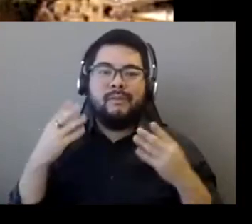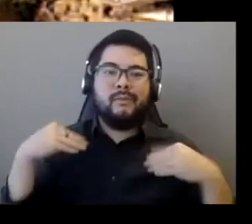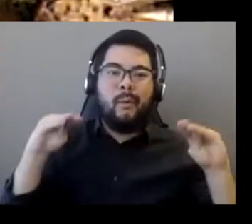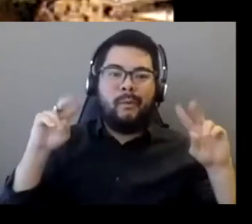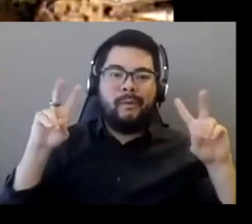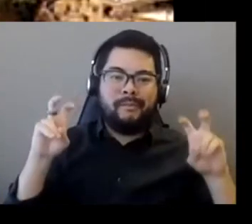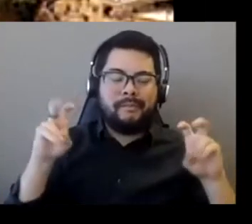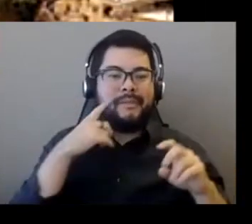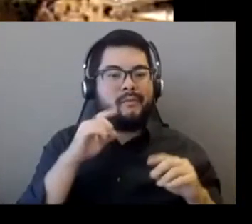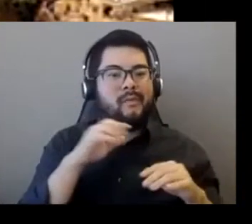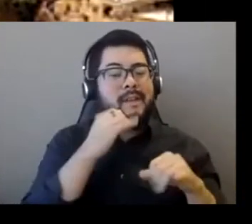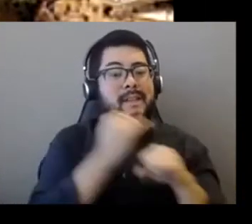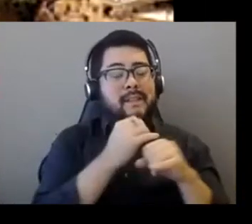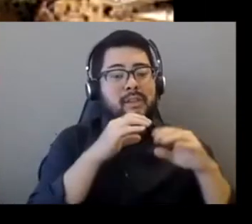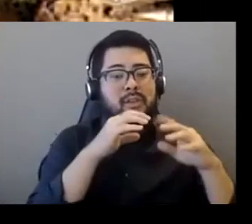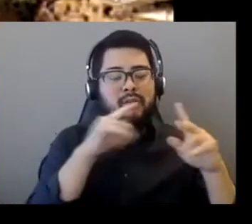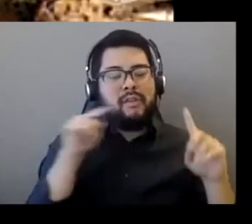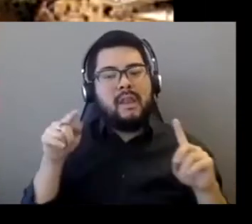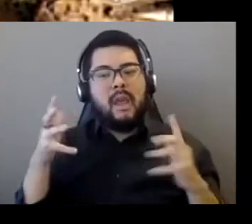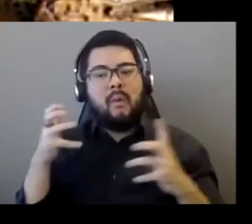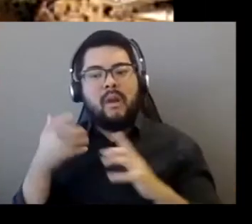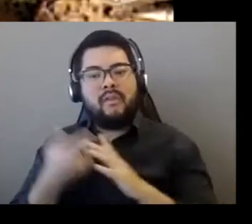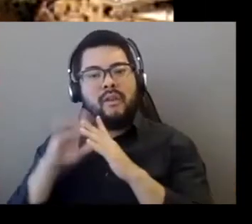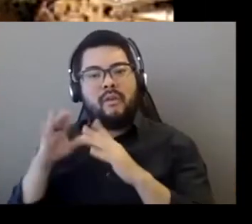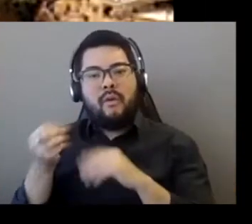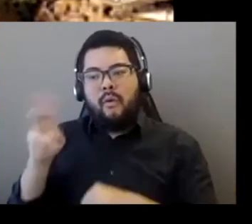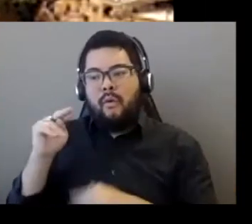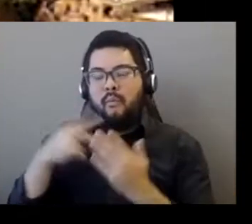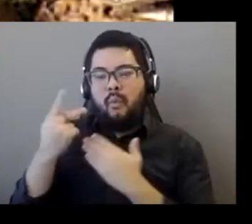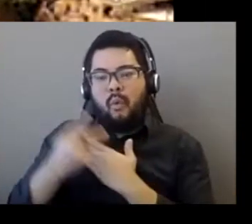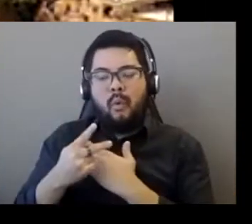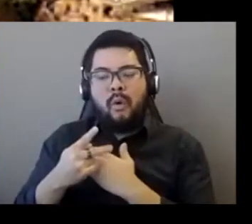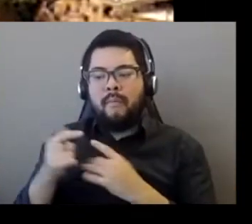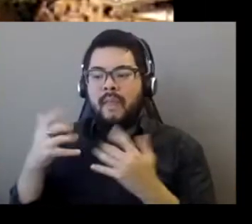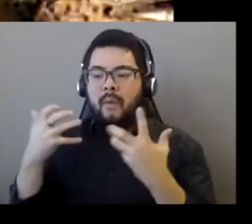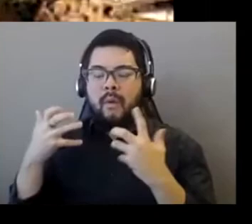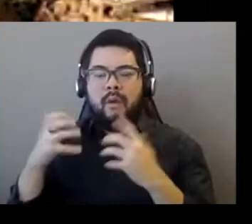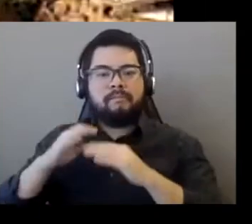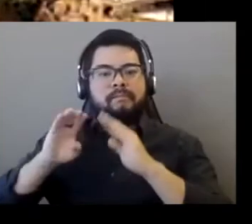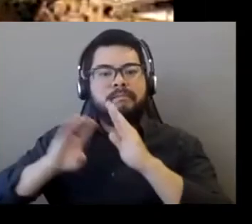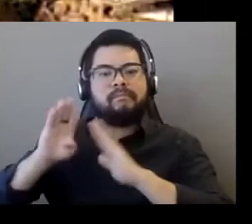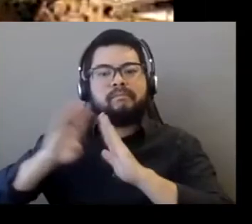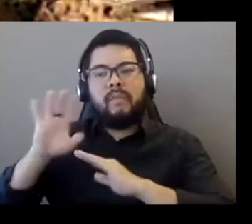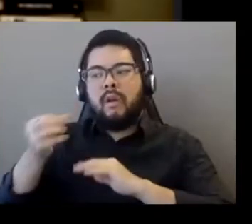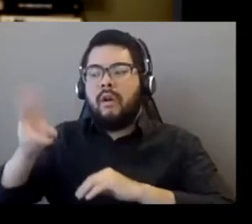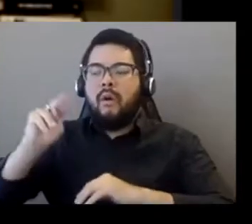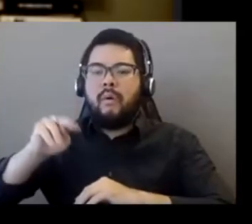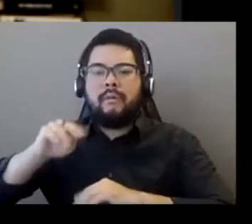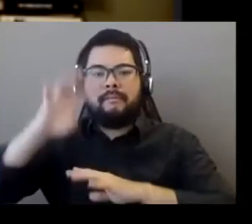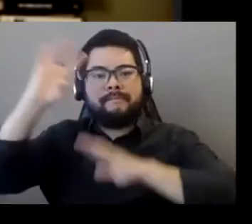to start their own program initiatives that have a global network and commitment?